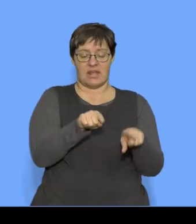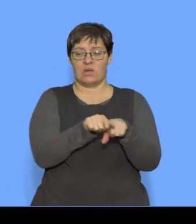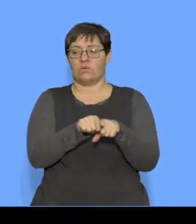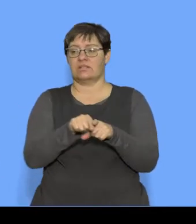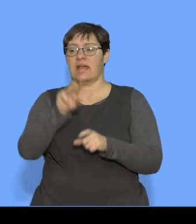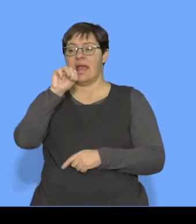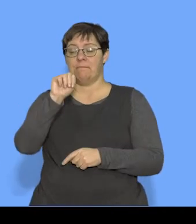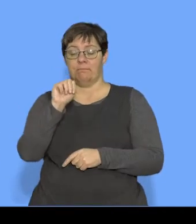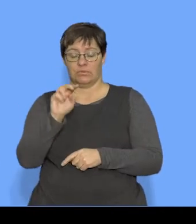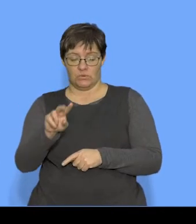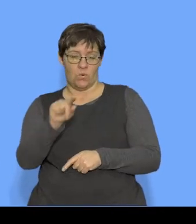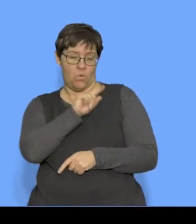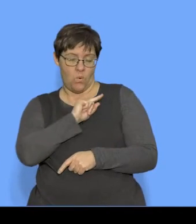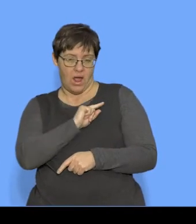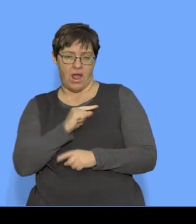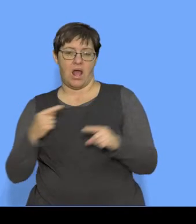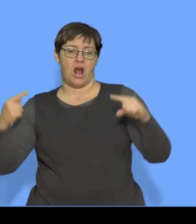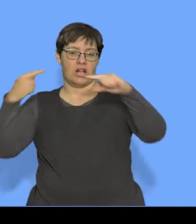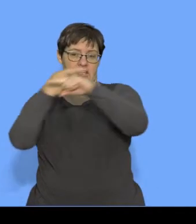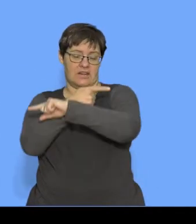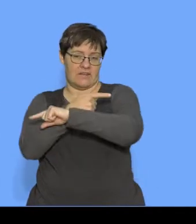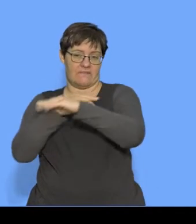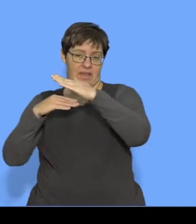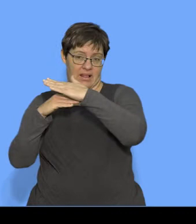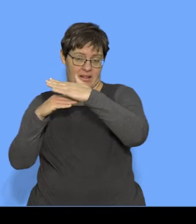of alternate angles,